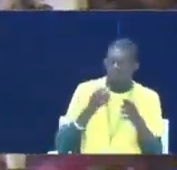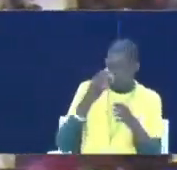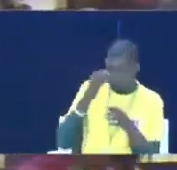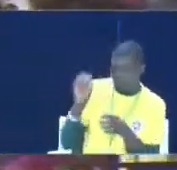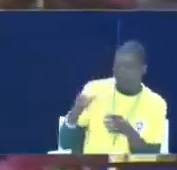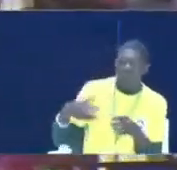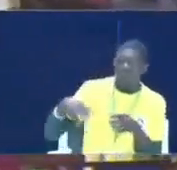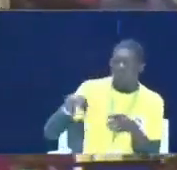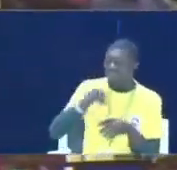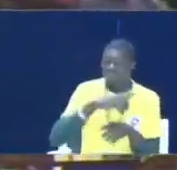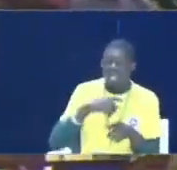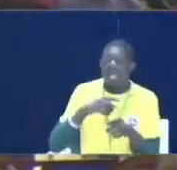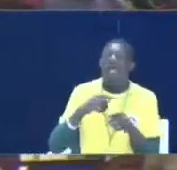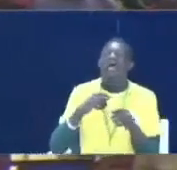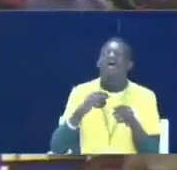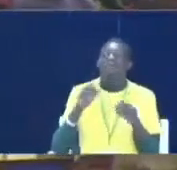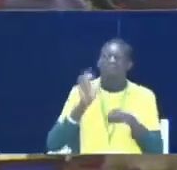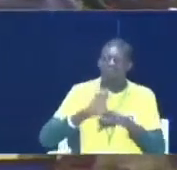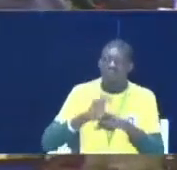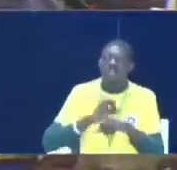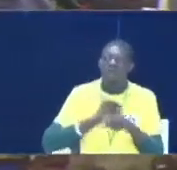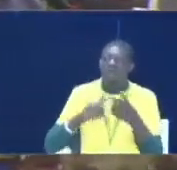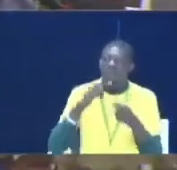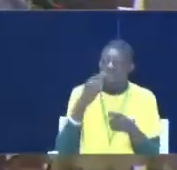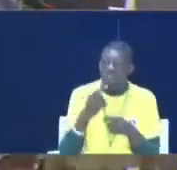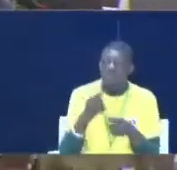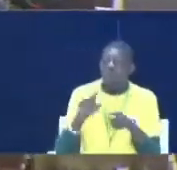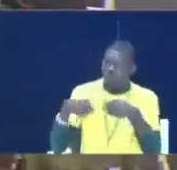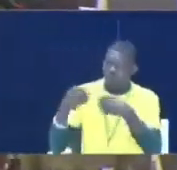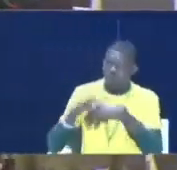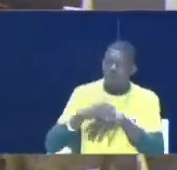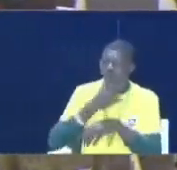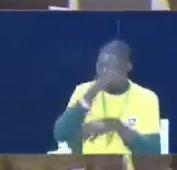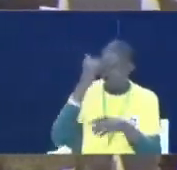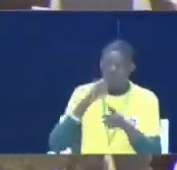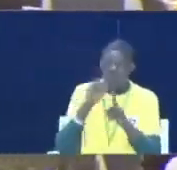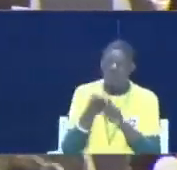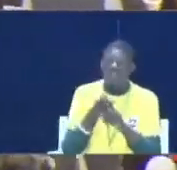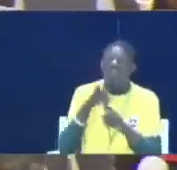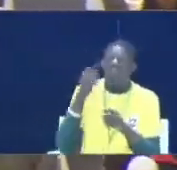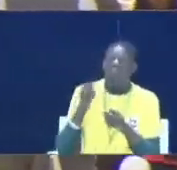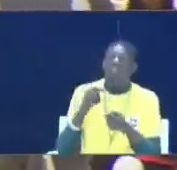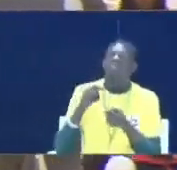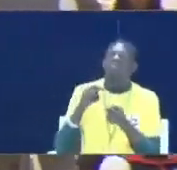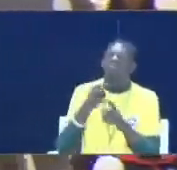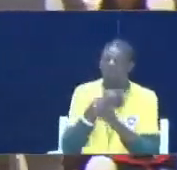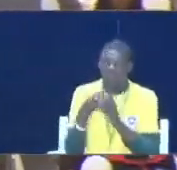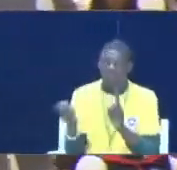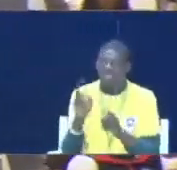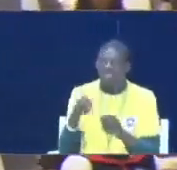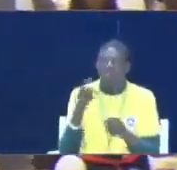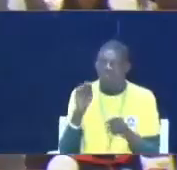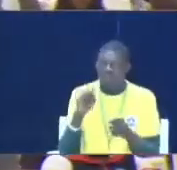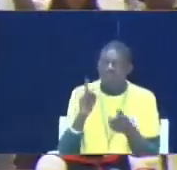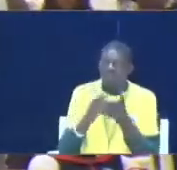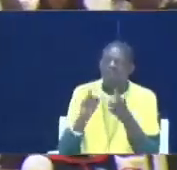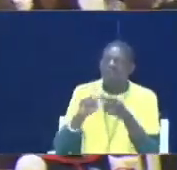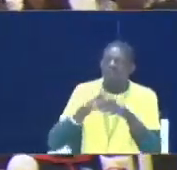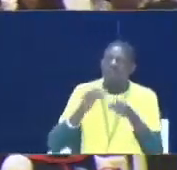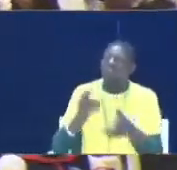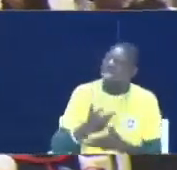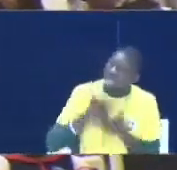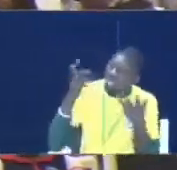you have departed from your local church. I want to tell you, go back. Because when the chips are down, you will need someone to call and say,